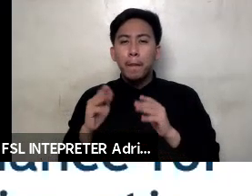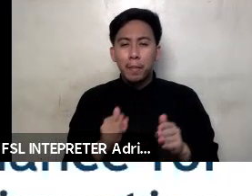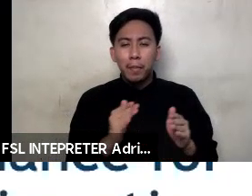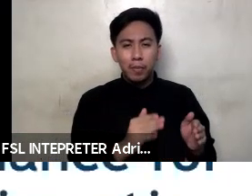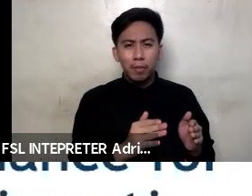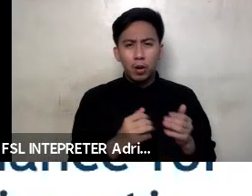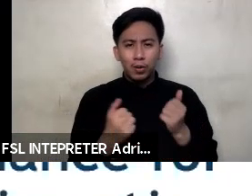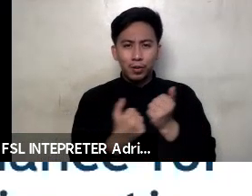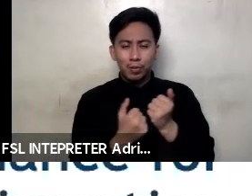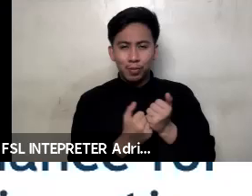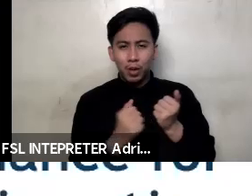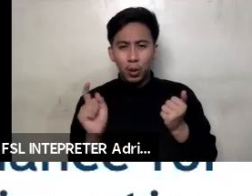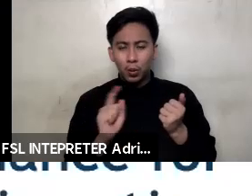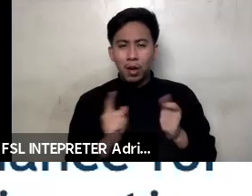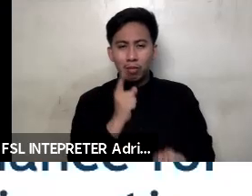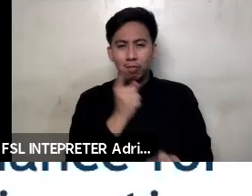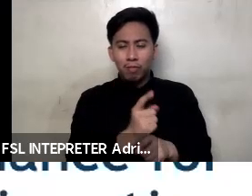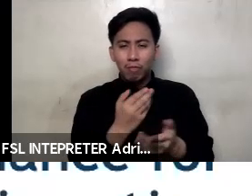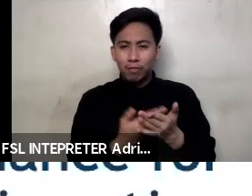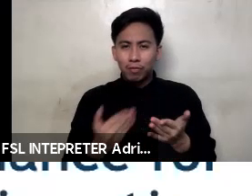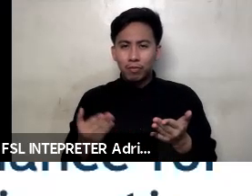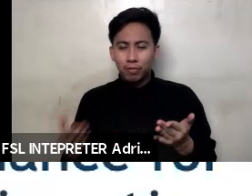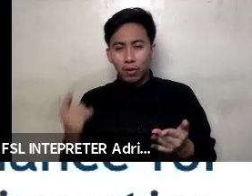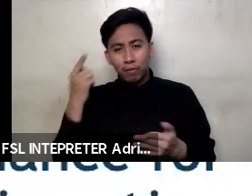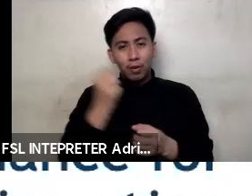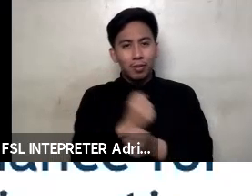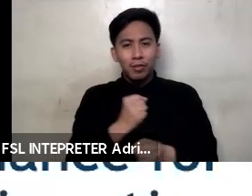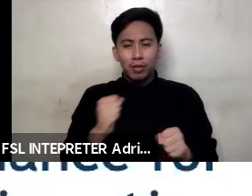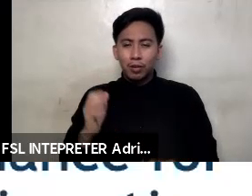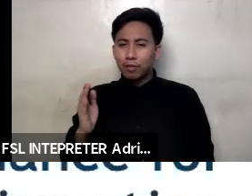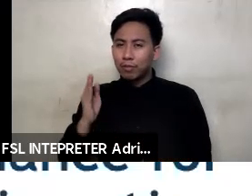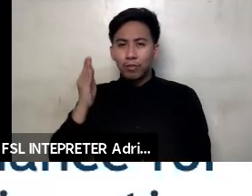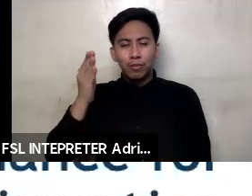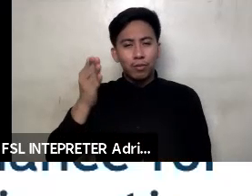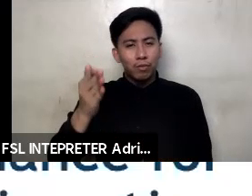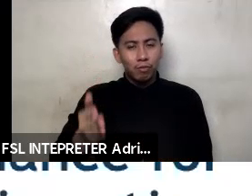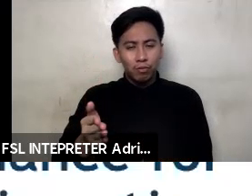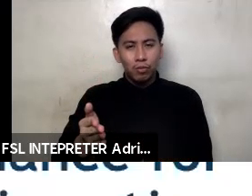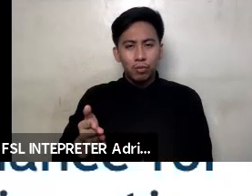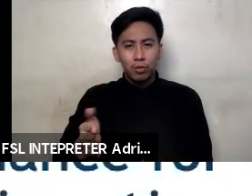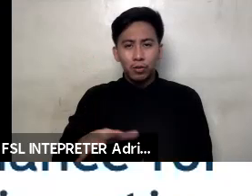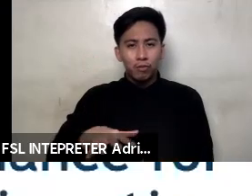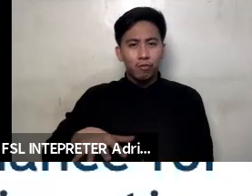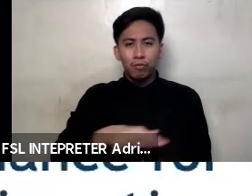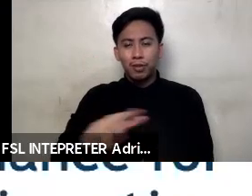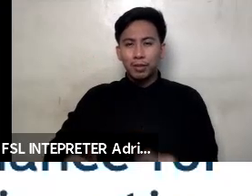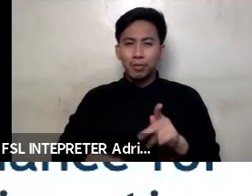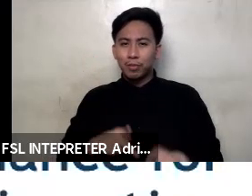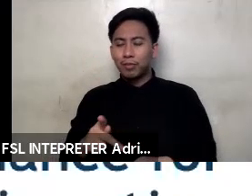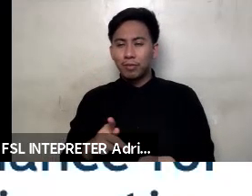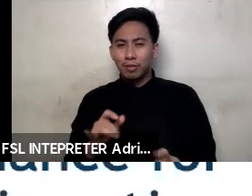correct amount of resources to safeguard the future of their constituents. That ends